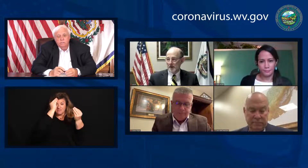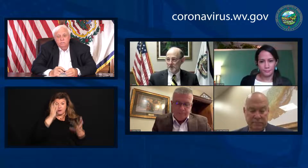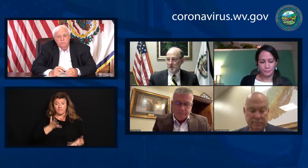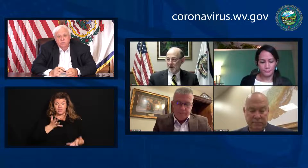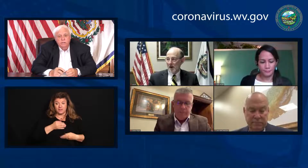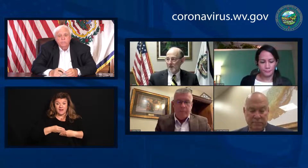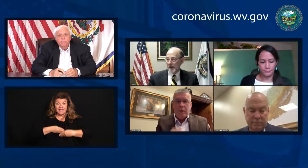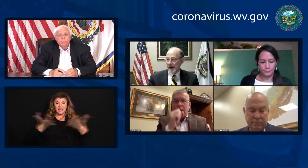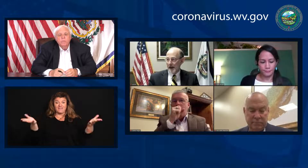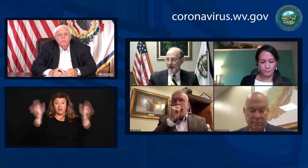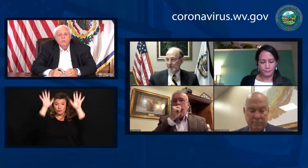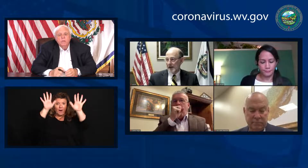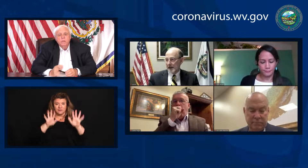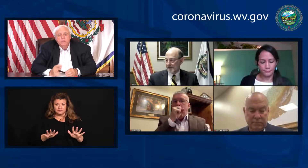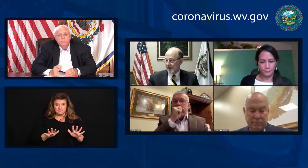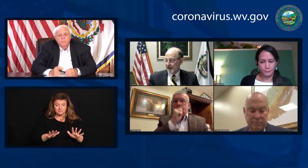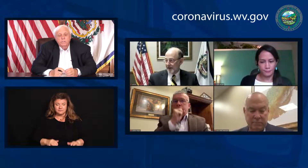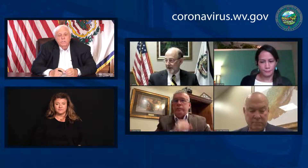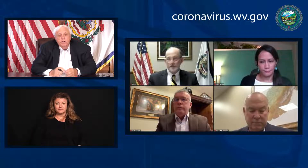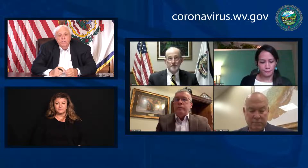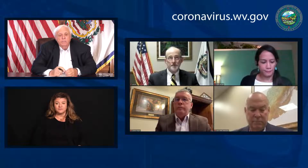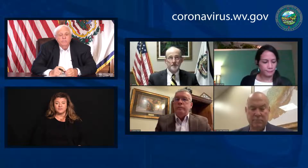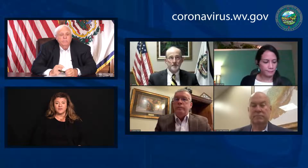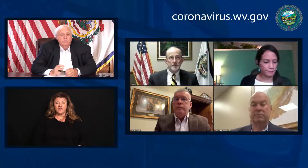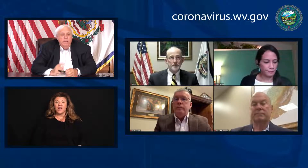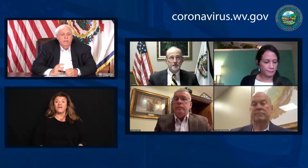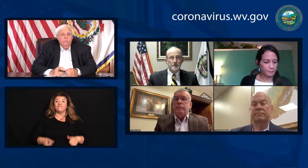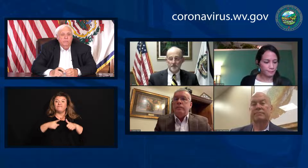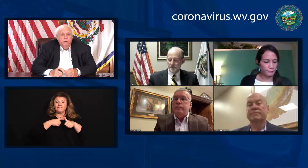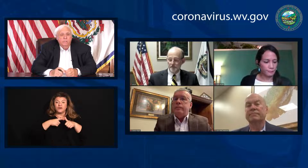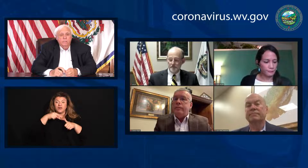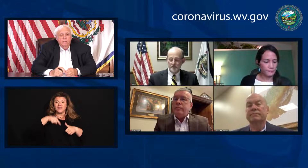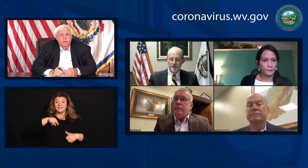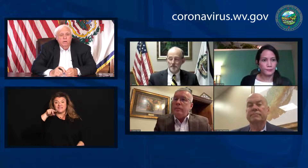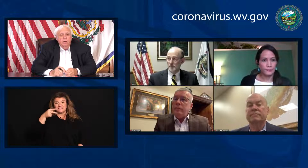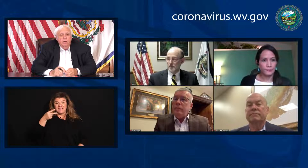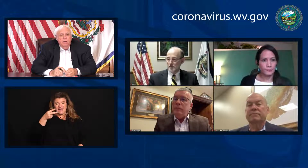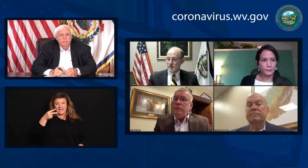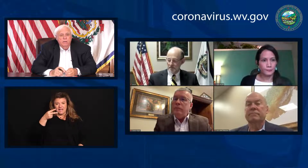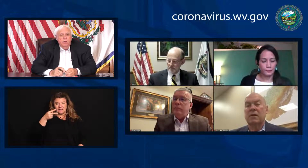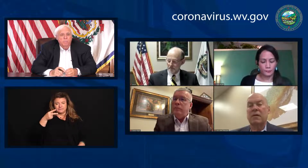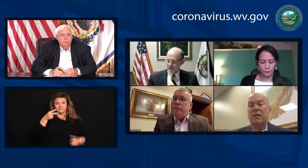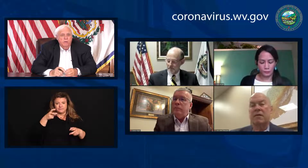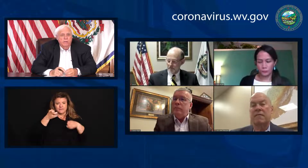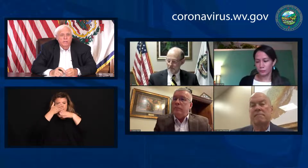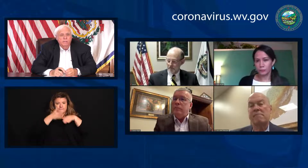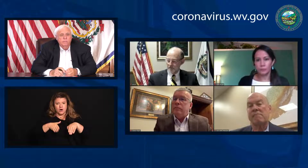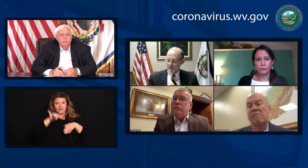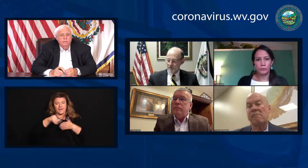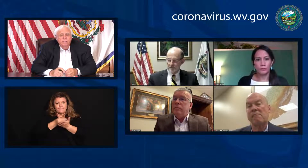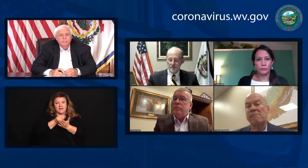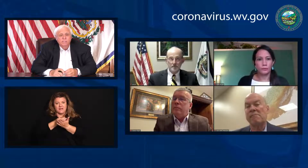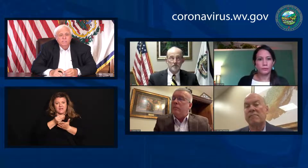there is great. First of all, this is the second tranche of the ARPA money.